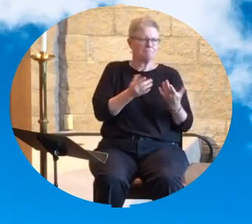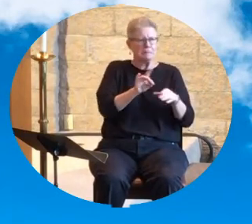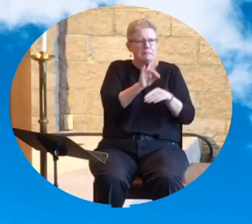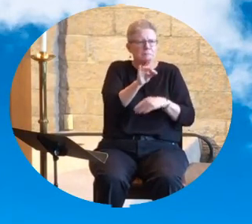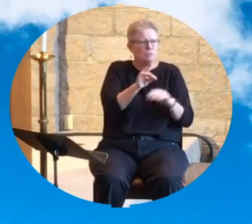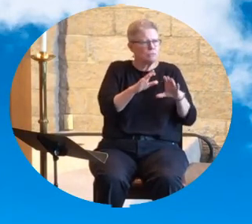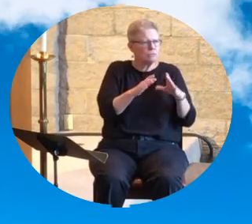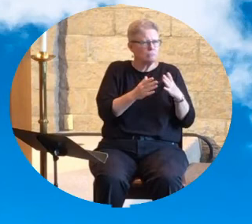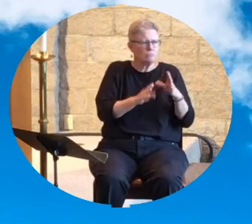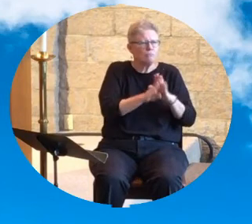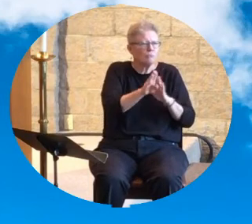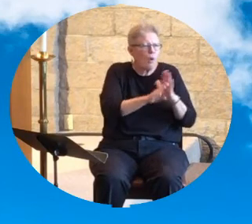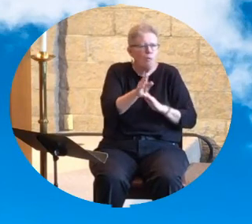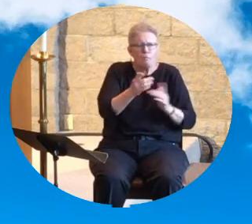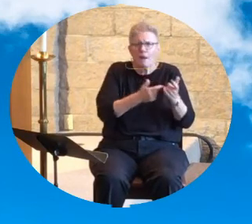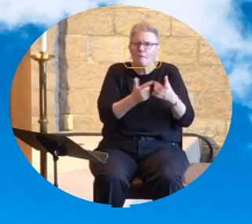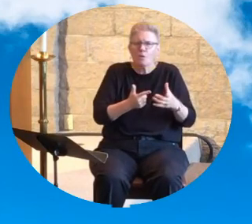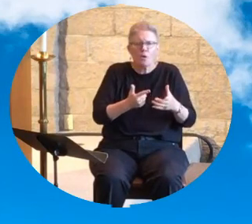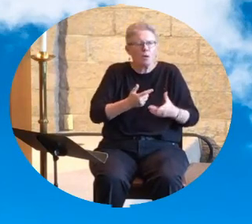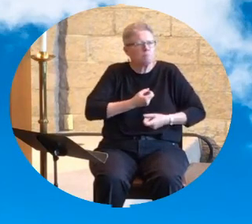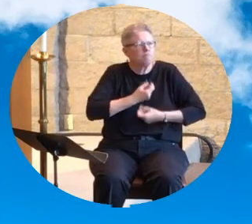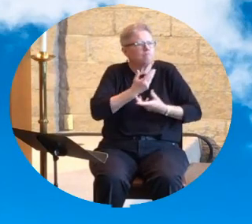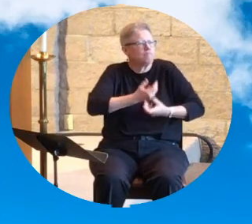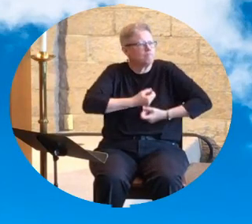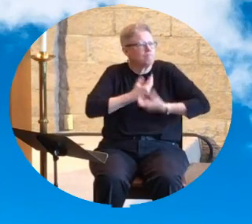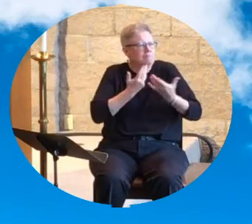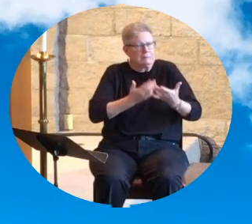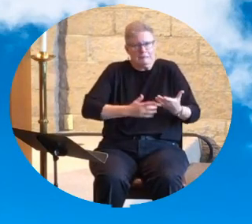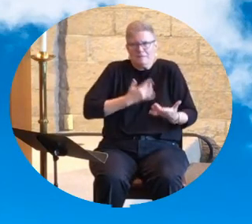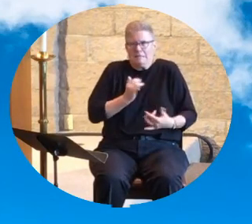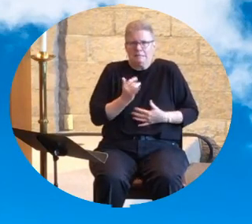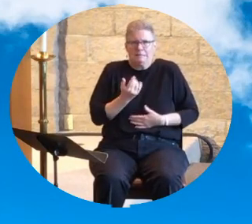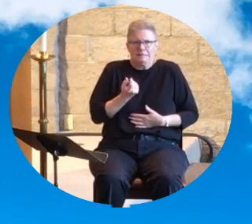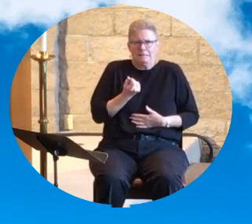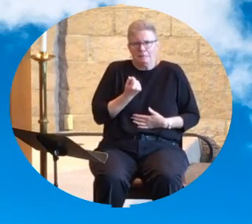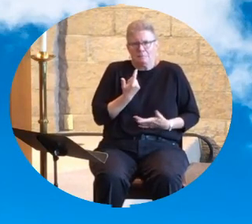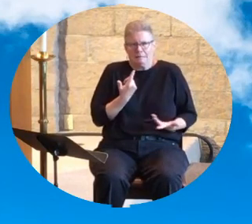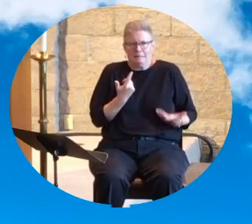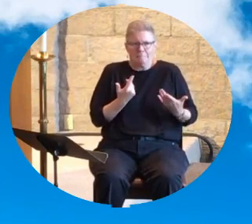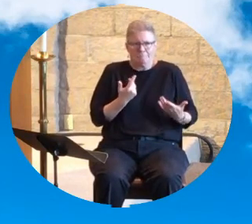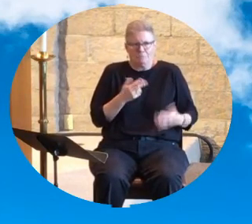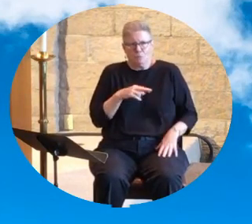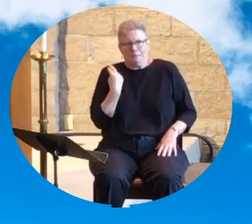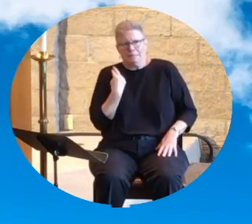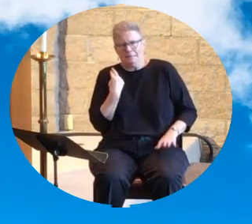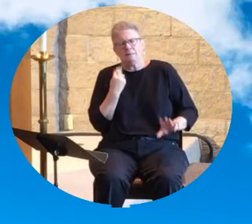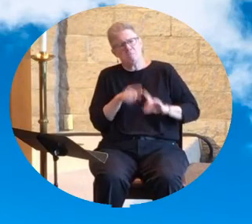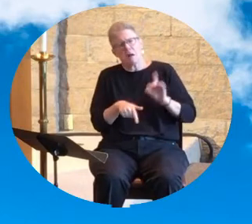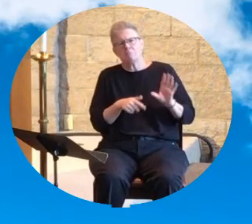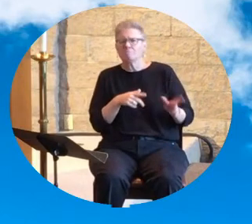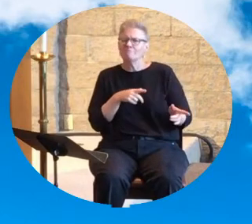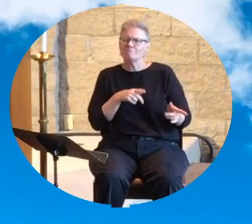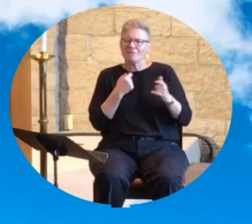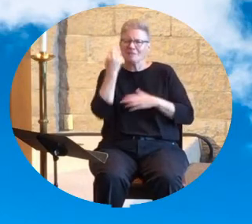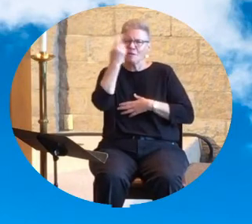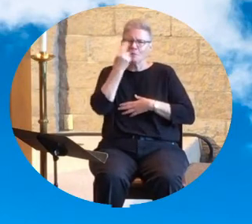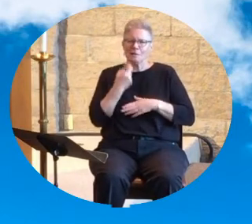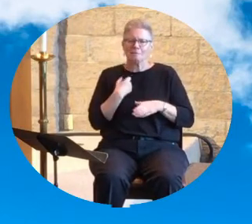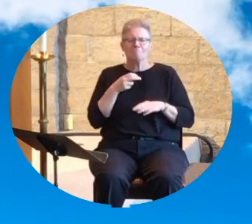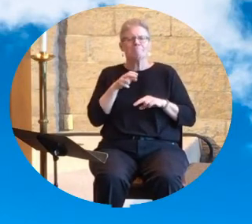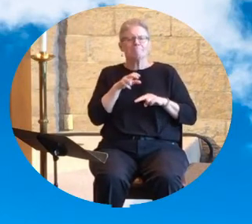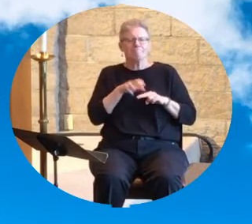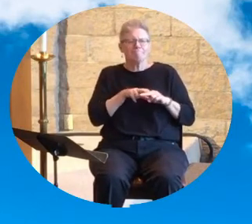opened up. And it seemed a little risky to me at first, but I quickly realized I was in the right place. I found